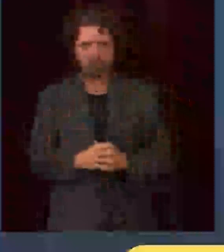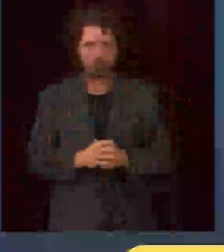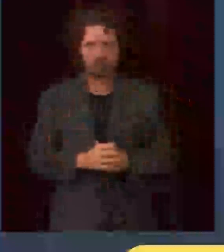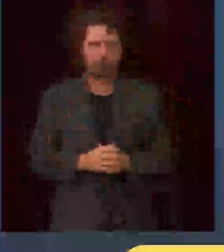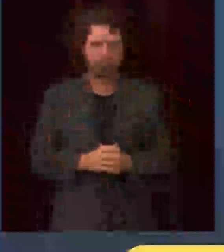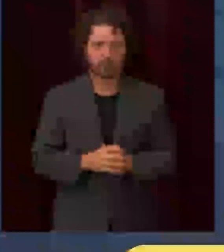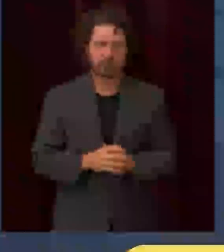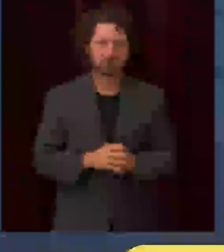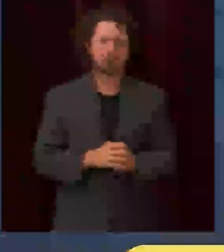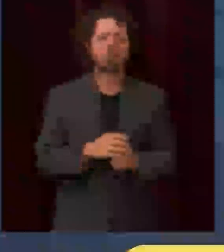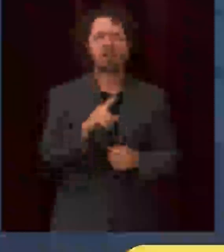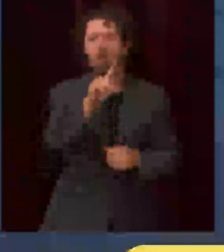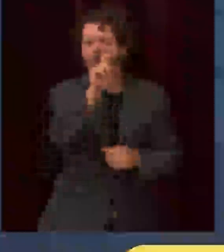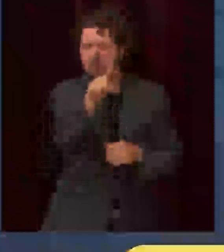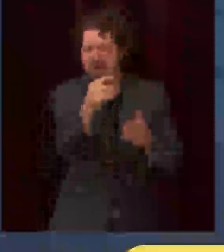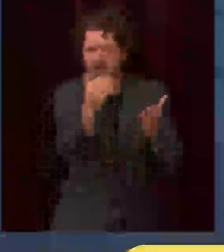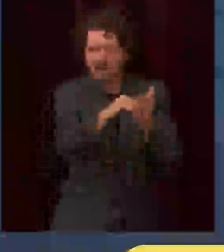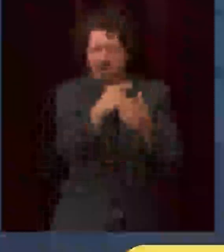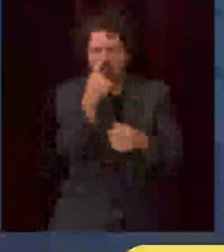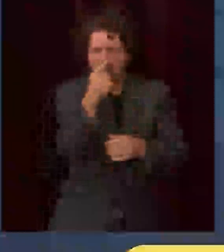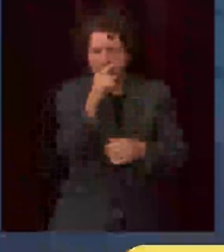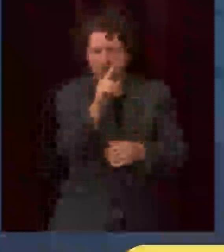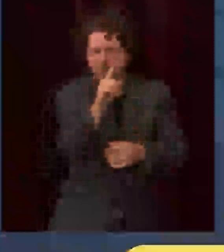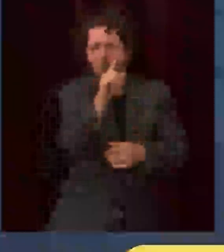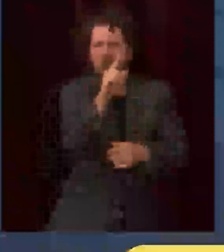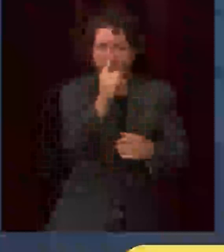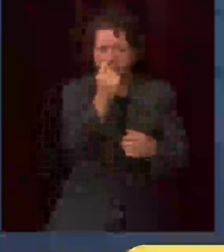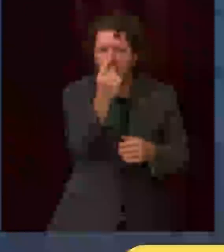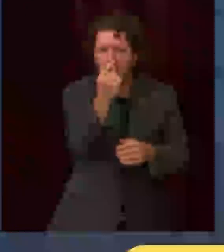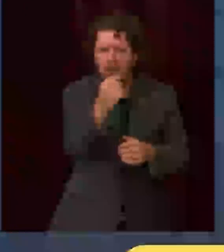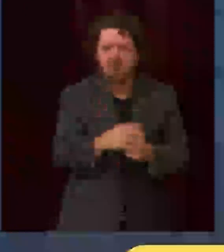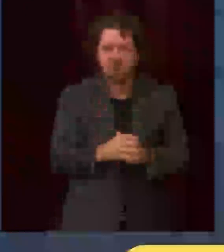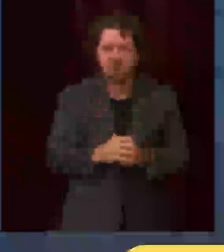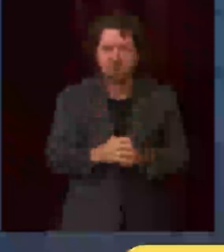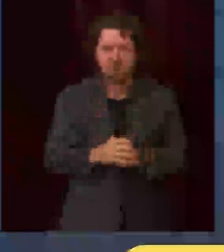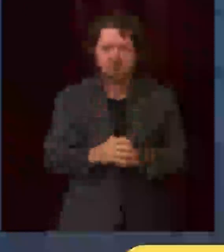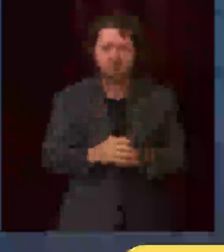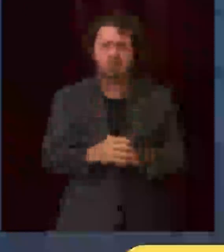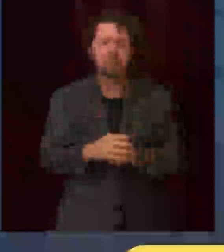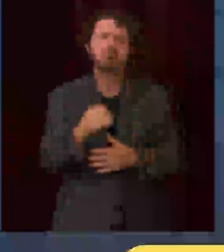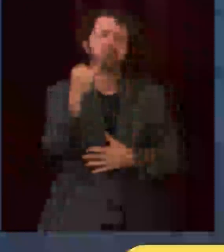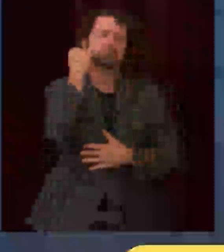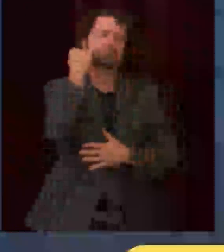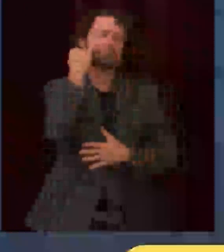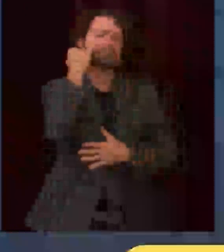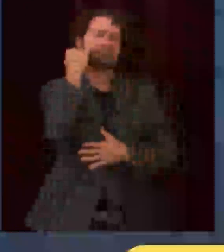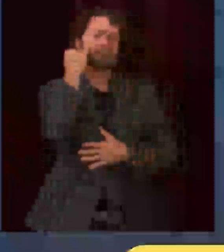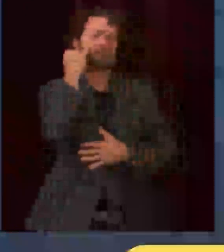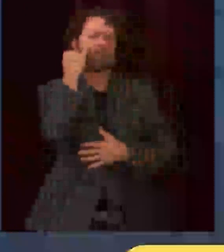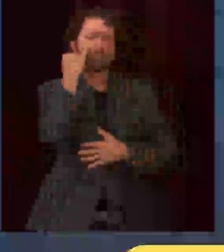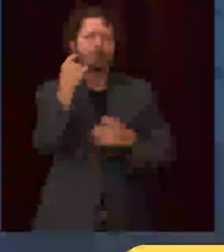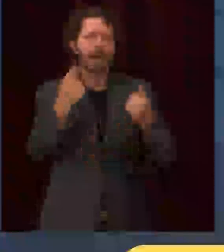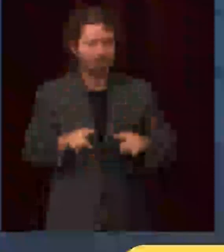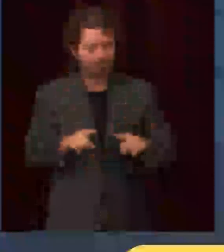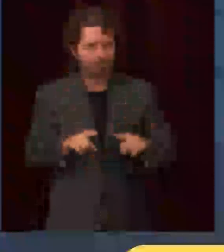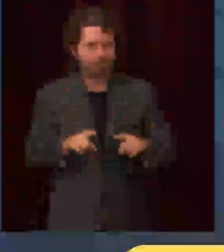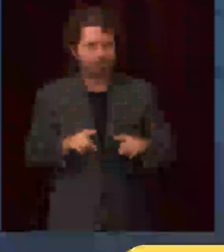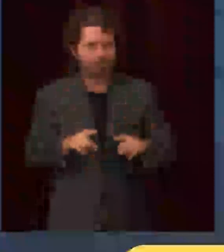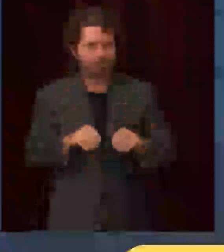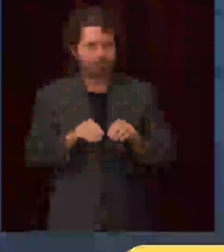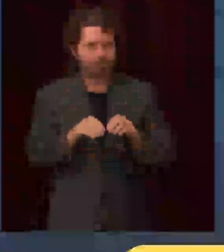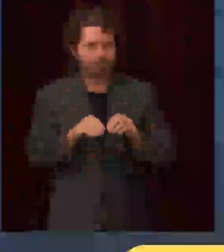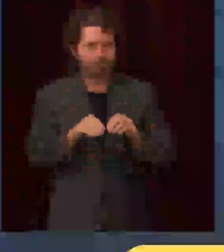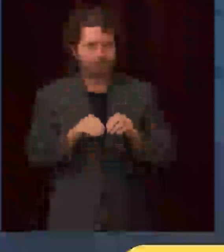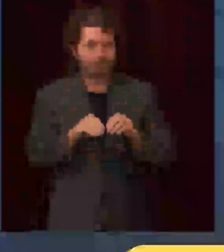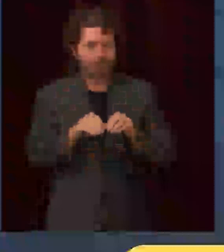seeing, more community transmission of this virus as compared to being able to identify it to a